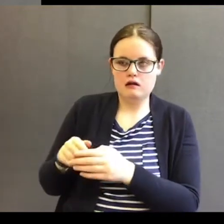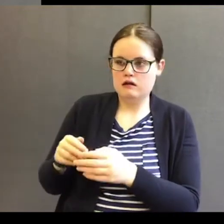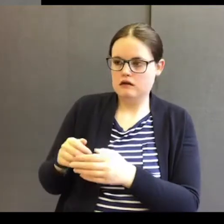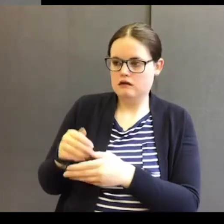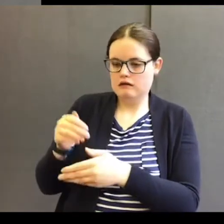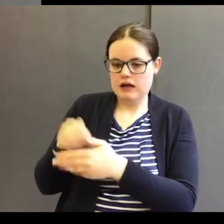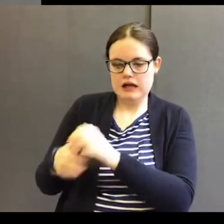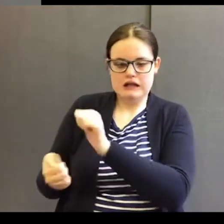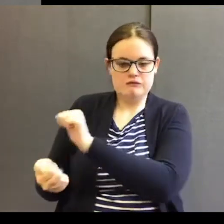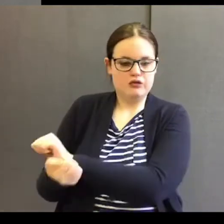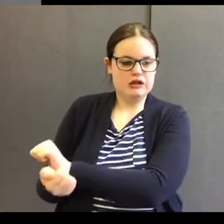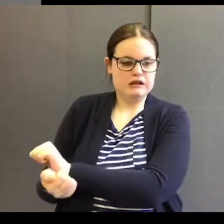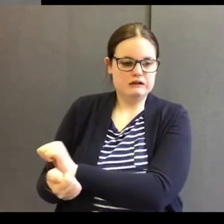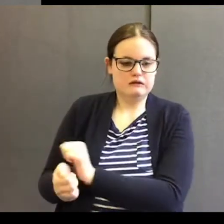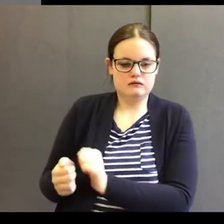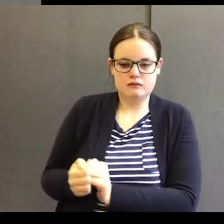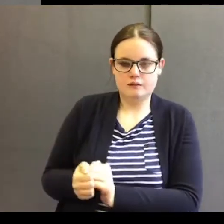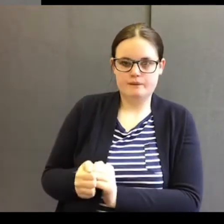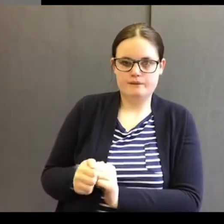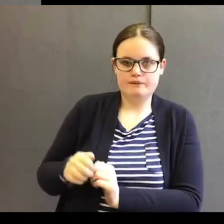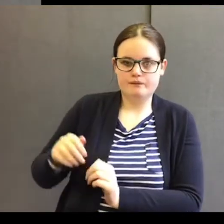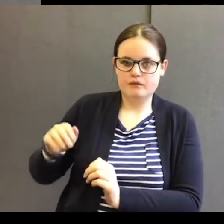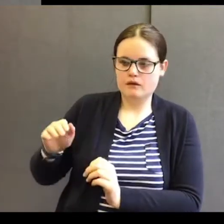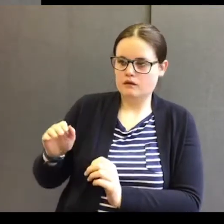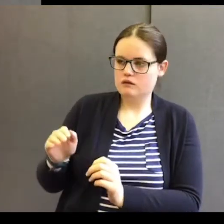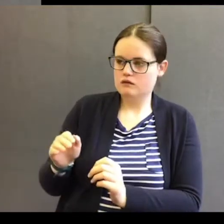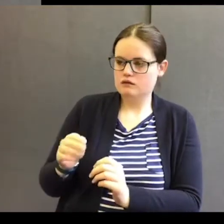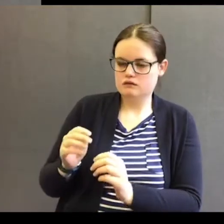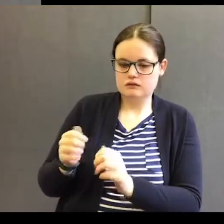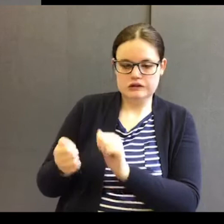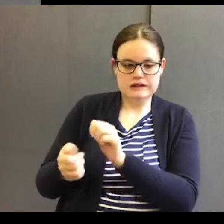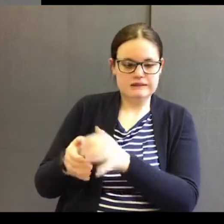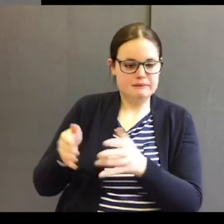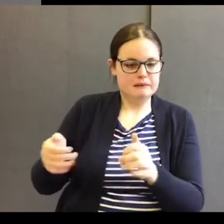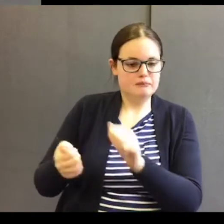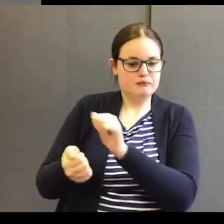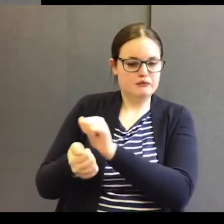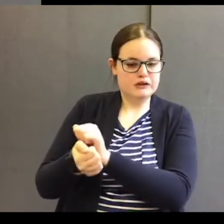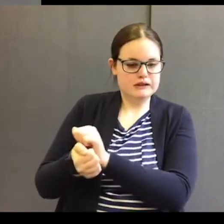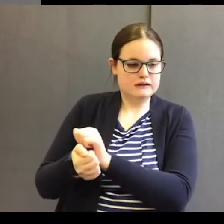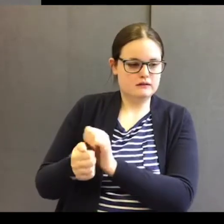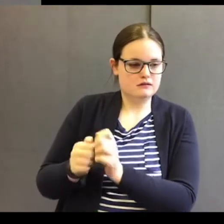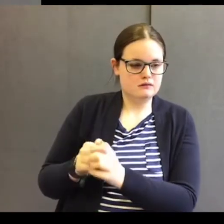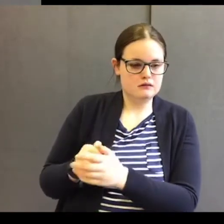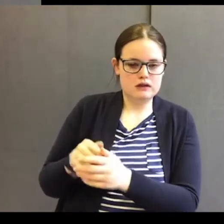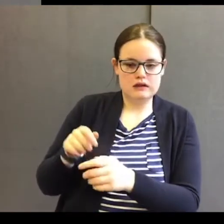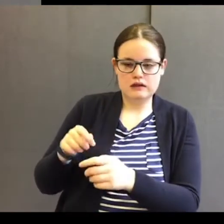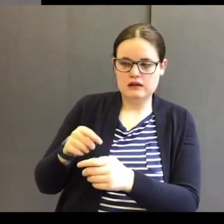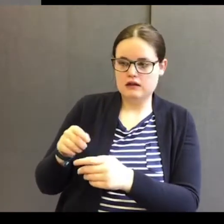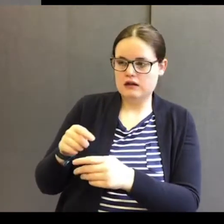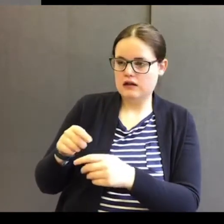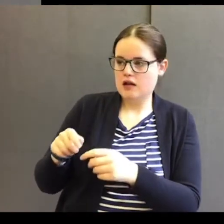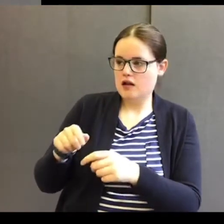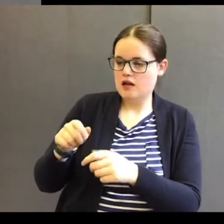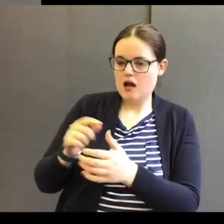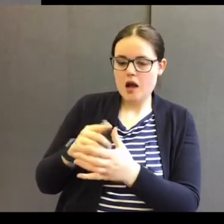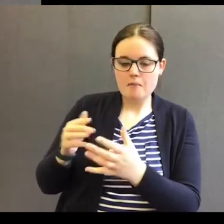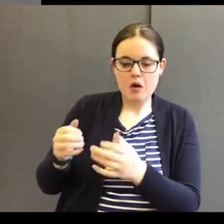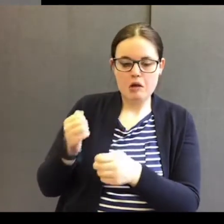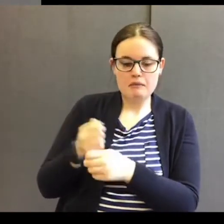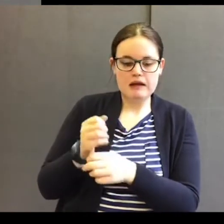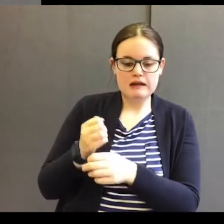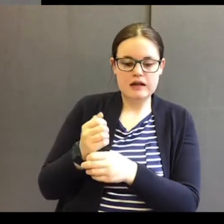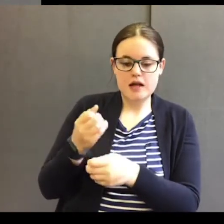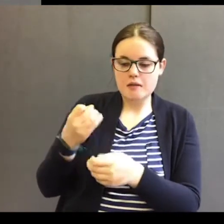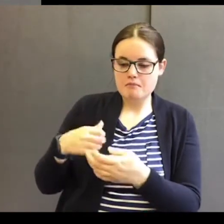were housed in the prison, the common jail. Even though these men had